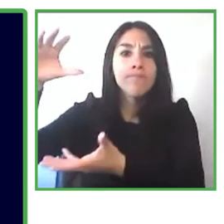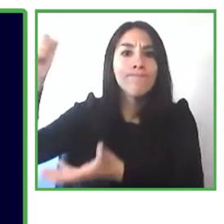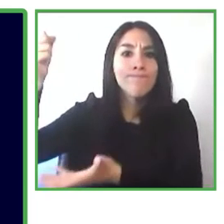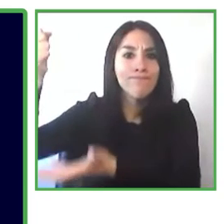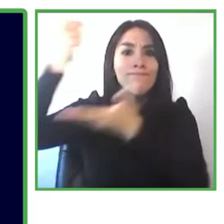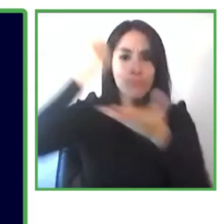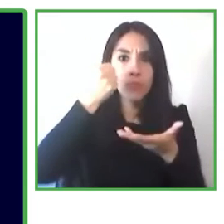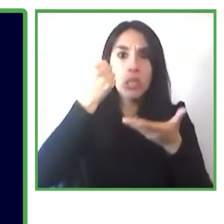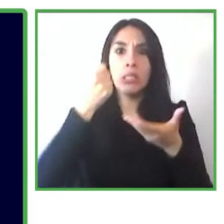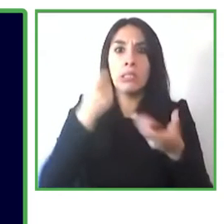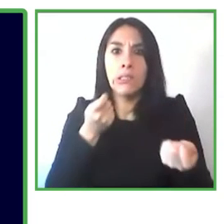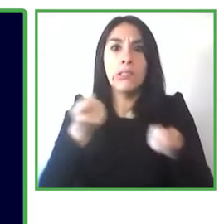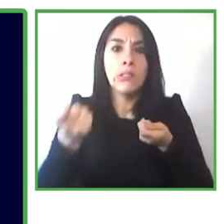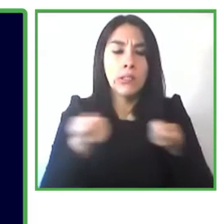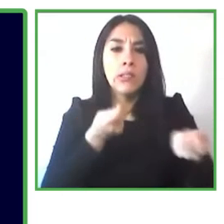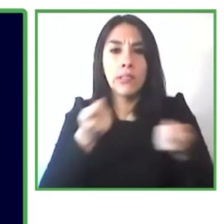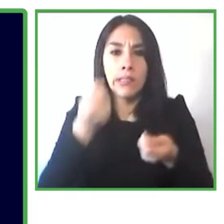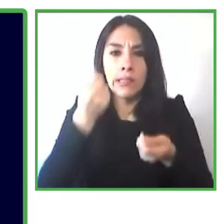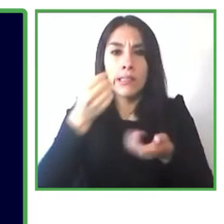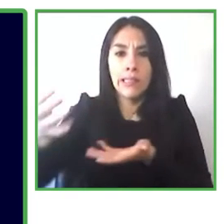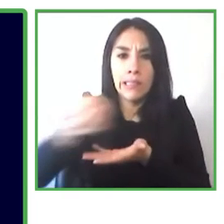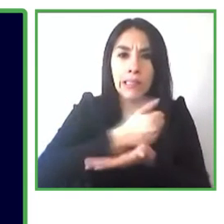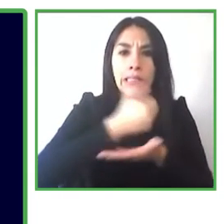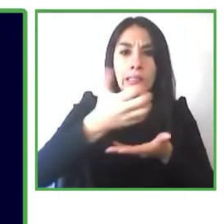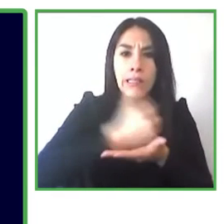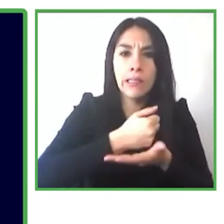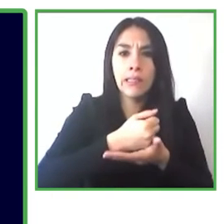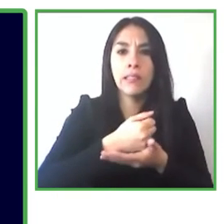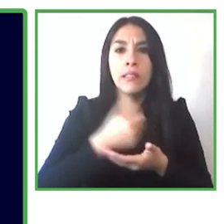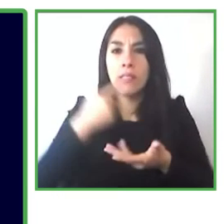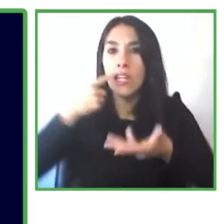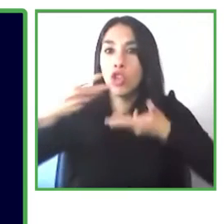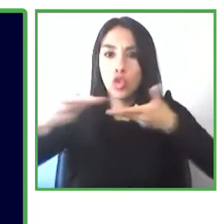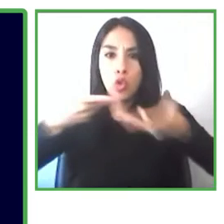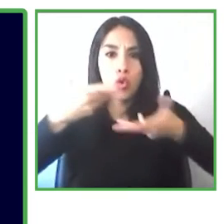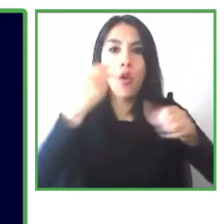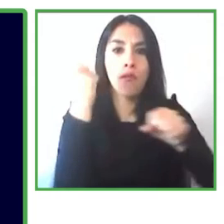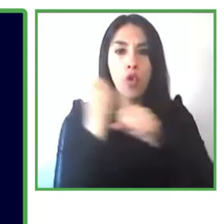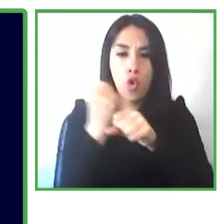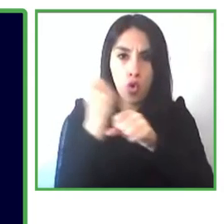to work environment and some other things.